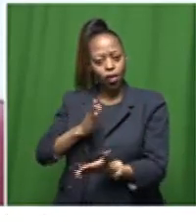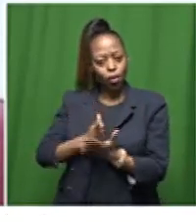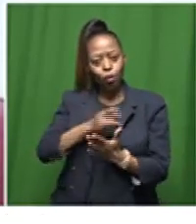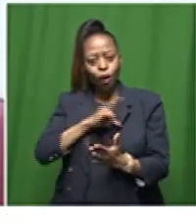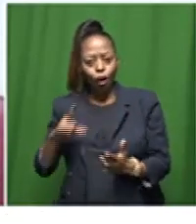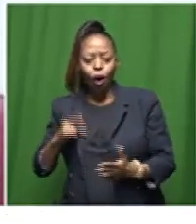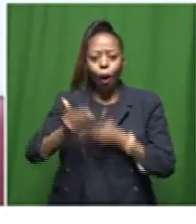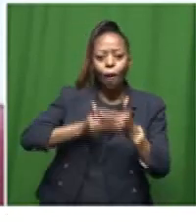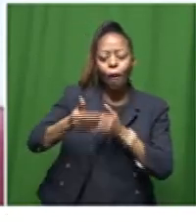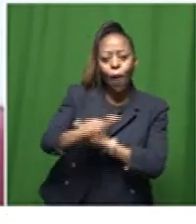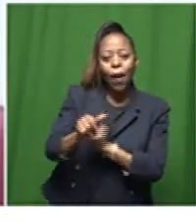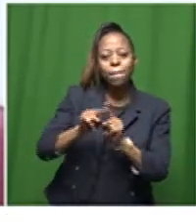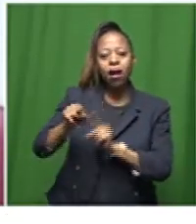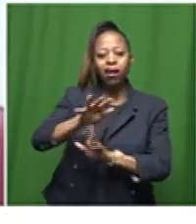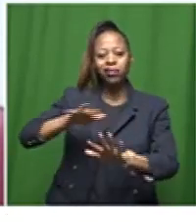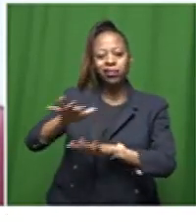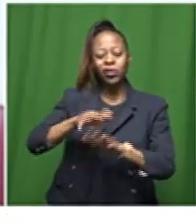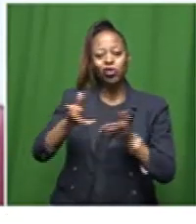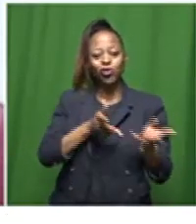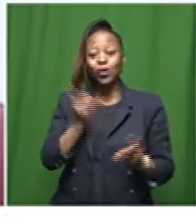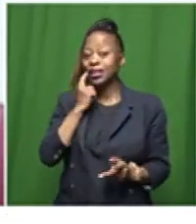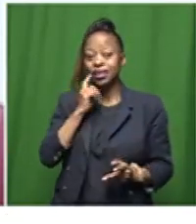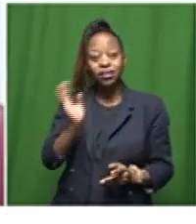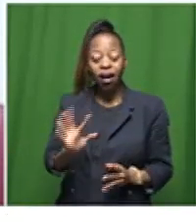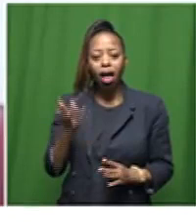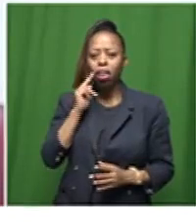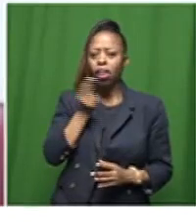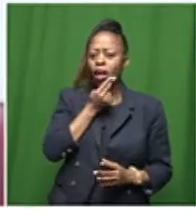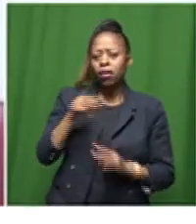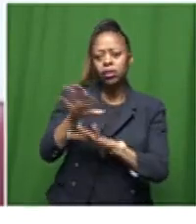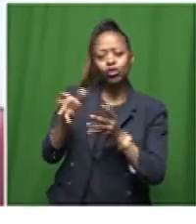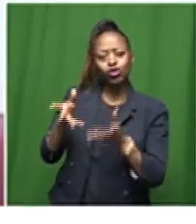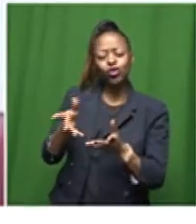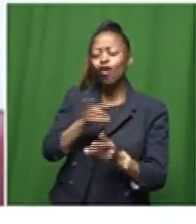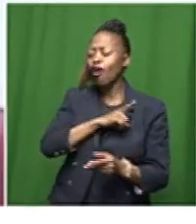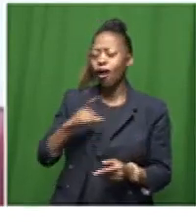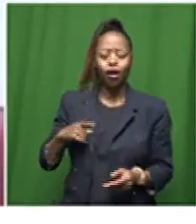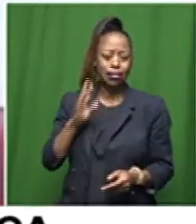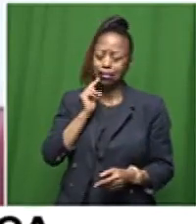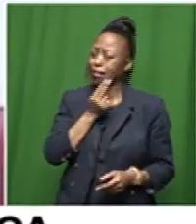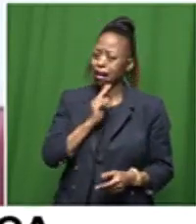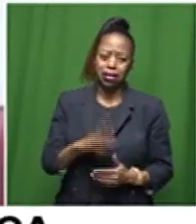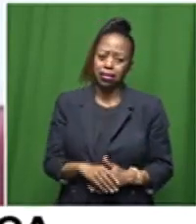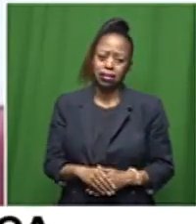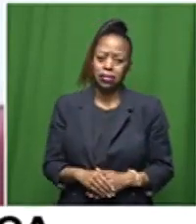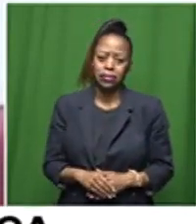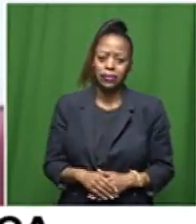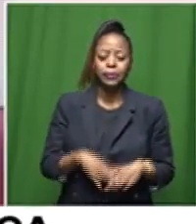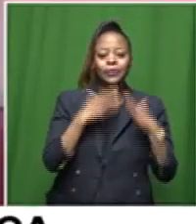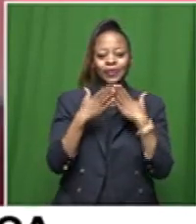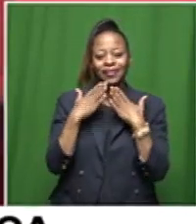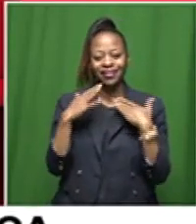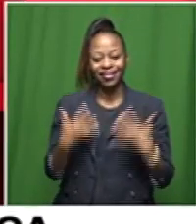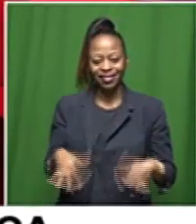But in this kind of situation, it's not easy or it's not nice to stay in this situation for a long time. Okay. Well, thank you very much,